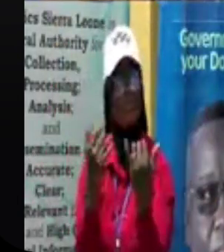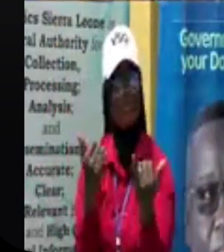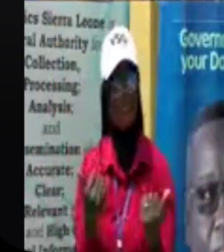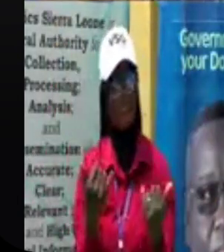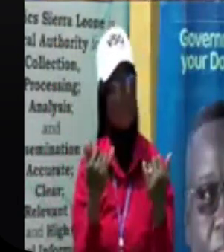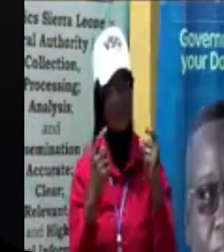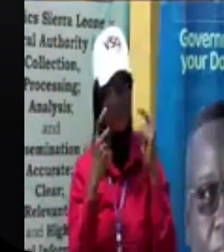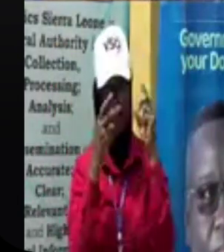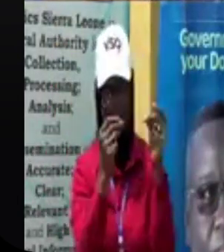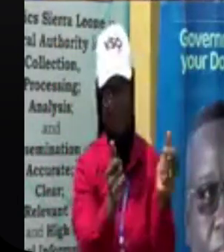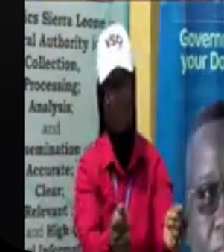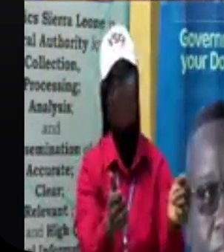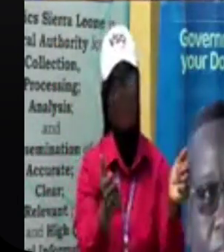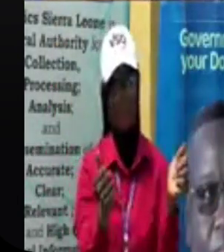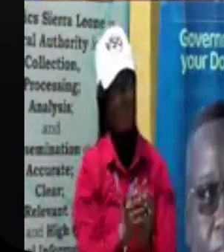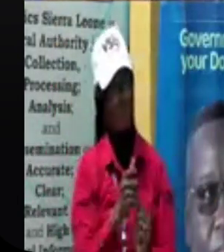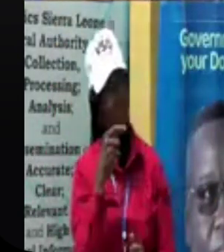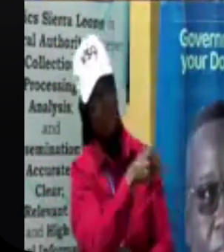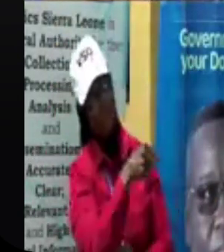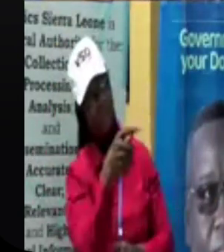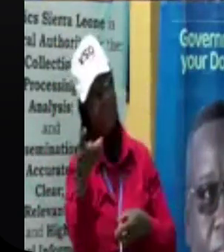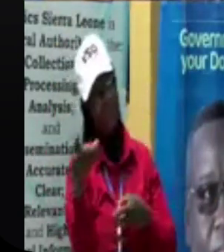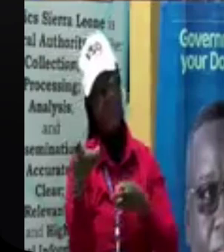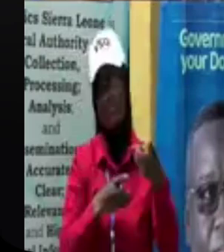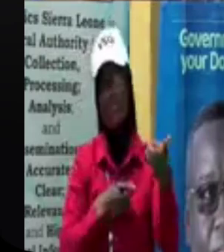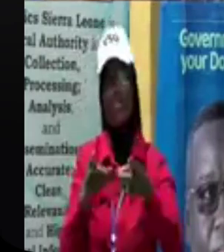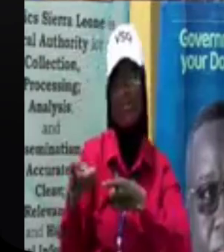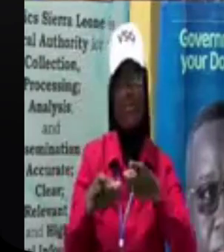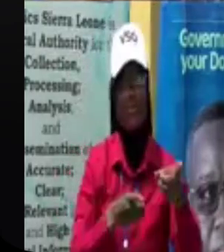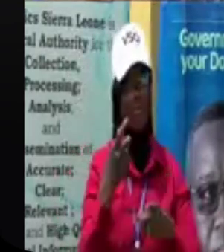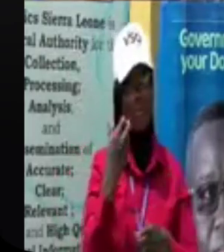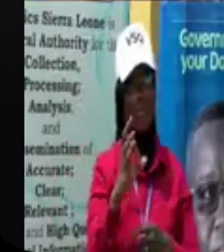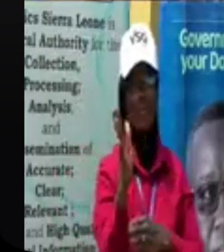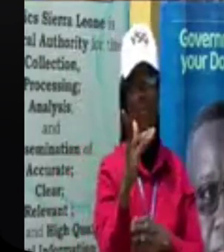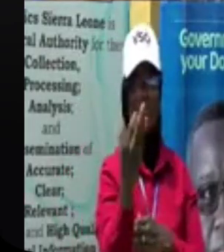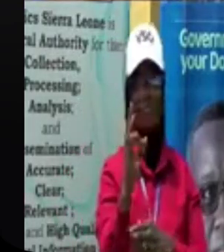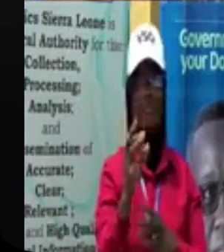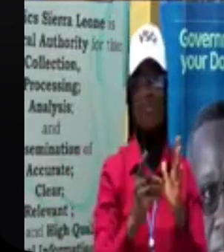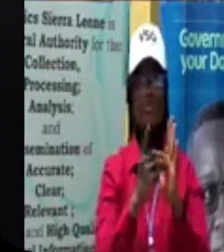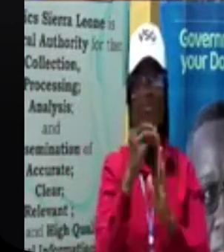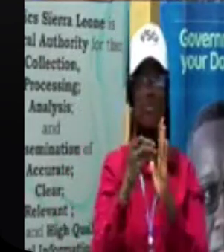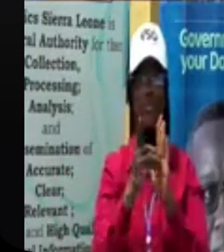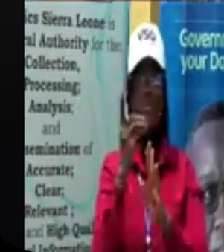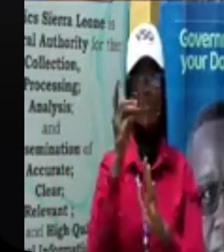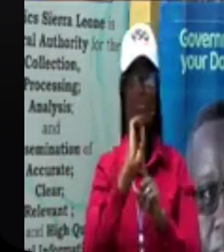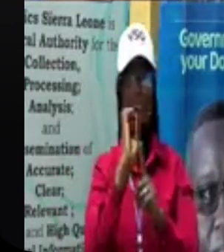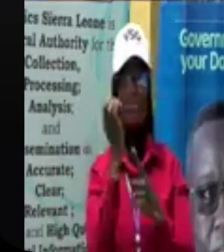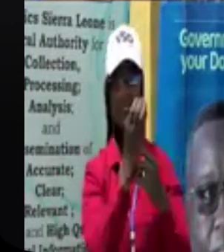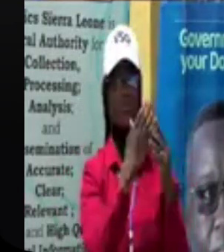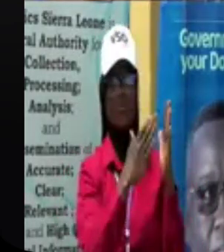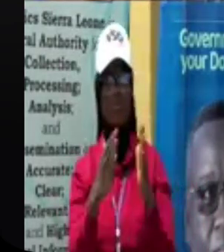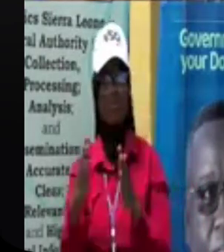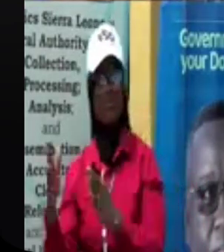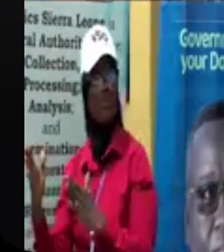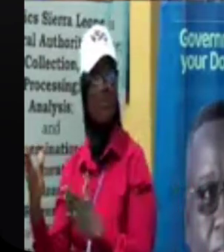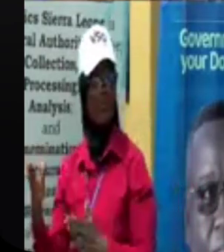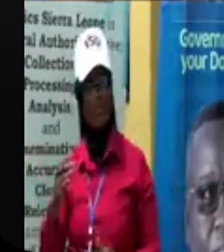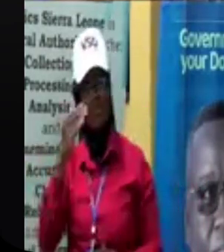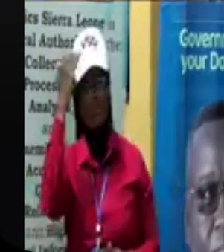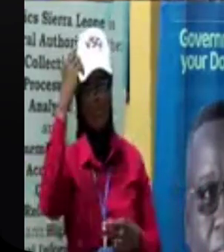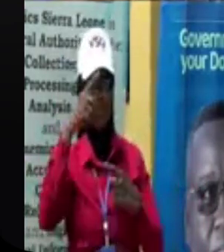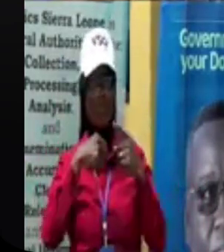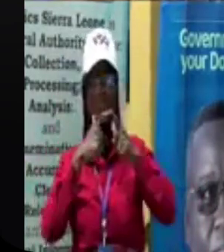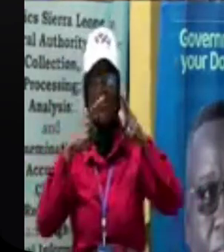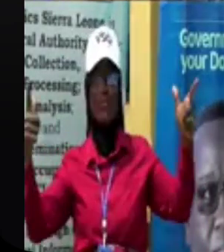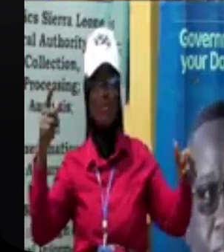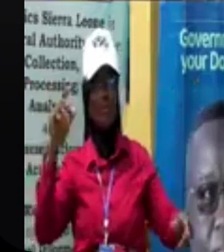can quickly to the director now the Ministry of Development and Economic Planning. So when I know what the big five, not